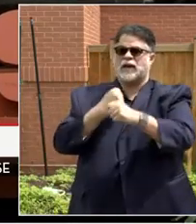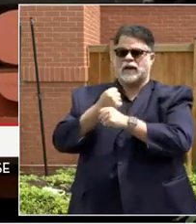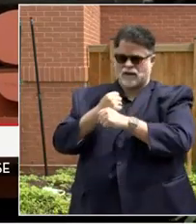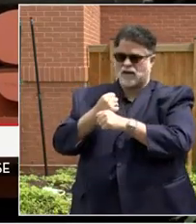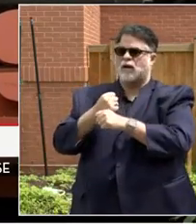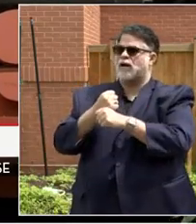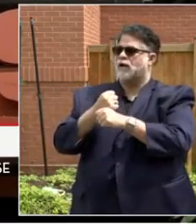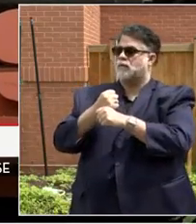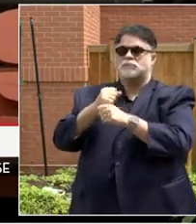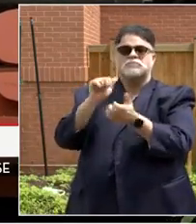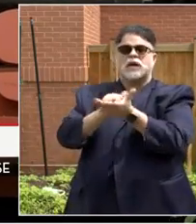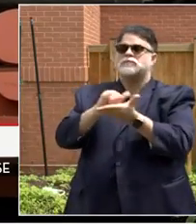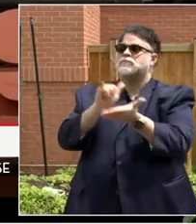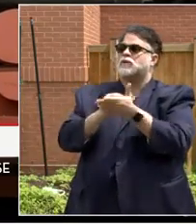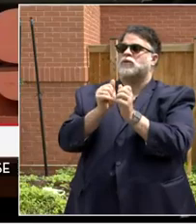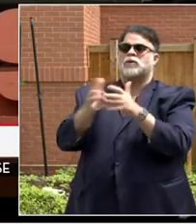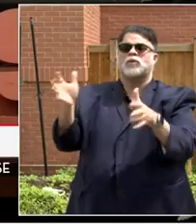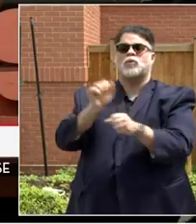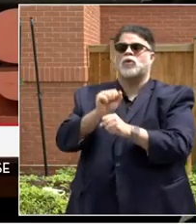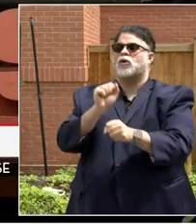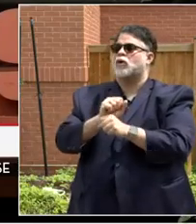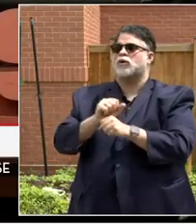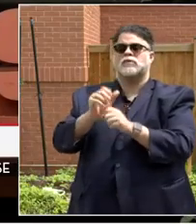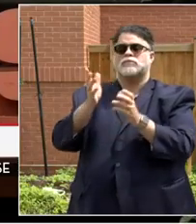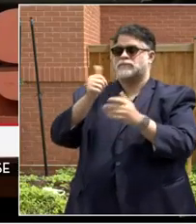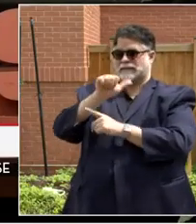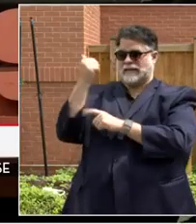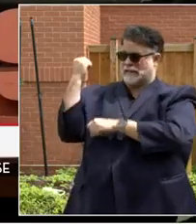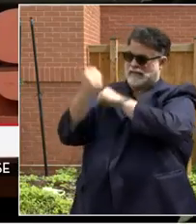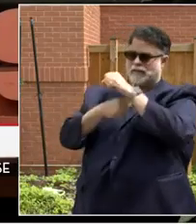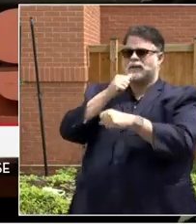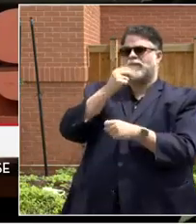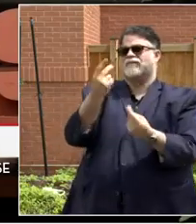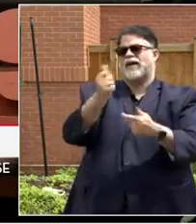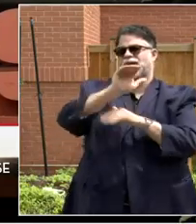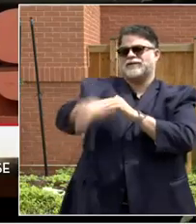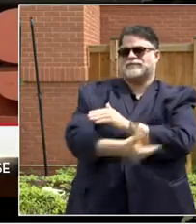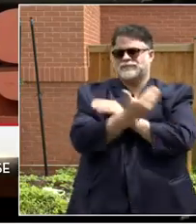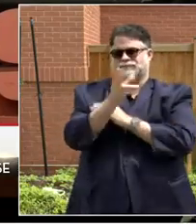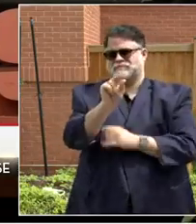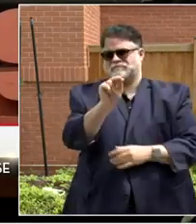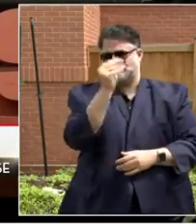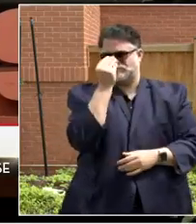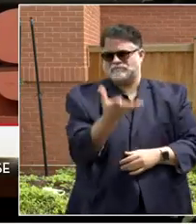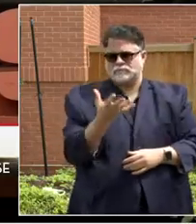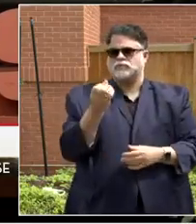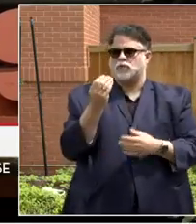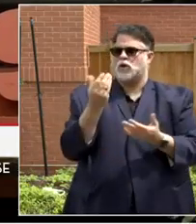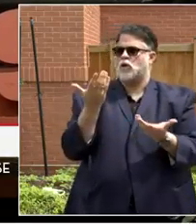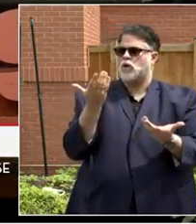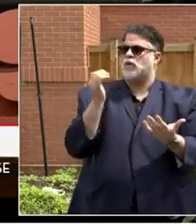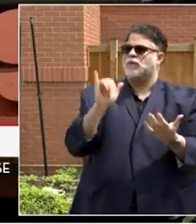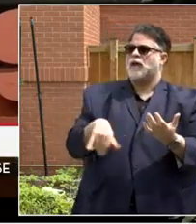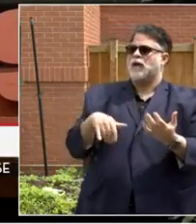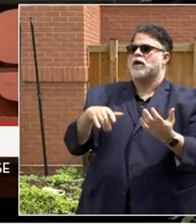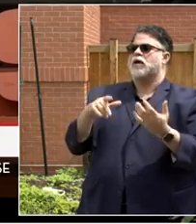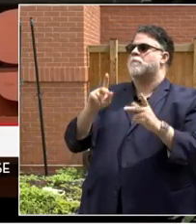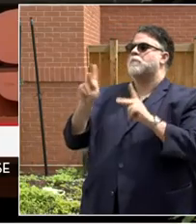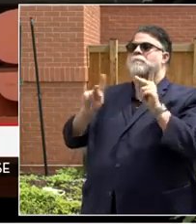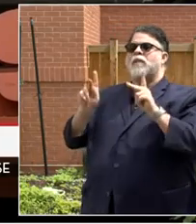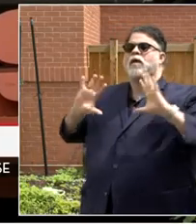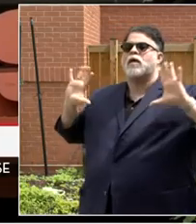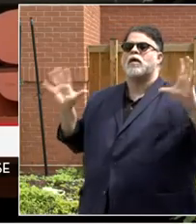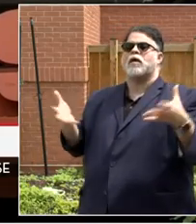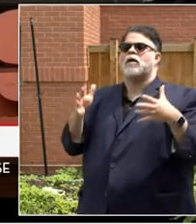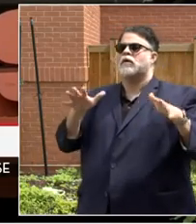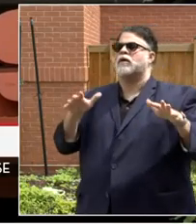happen overnight. But there have been some results. I see Tony Lewis Jr. out here. I see Marcus Ellis from the One's office. I